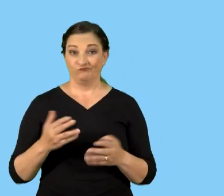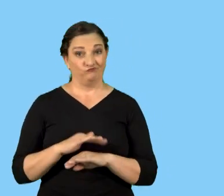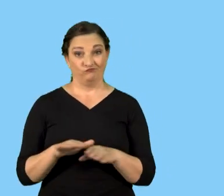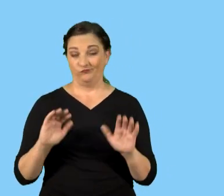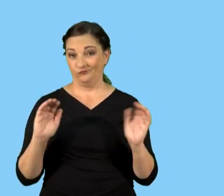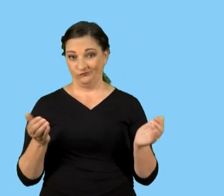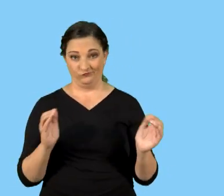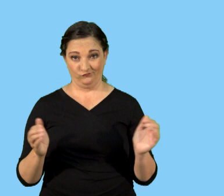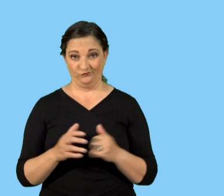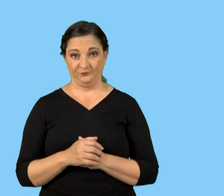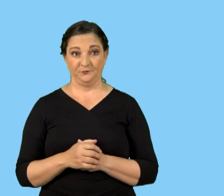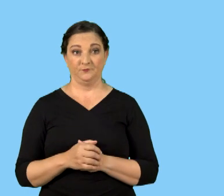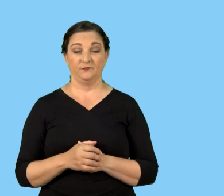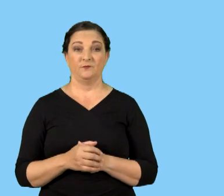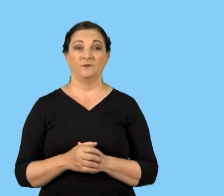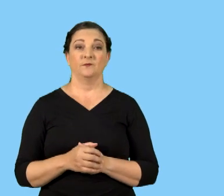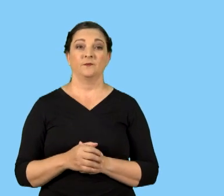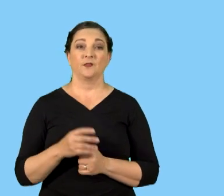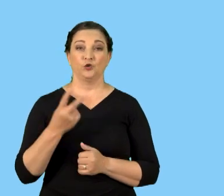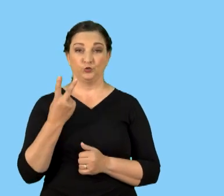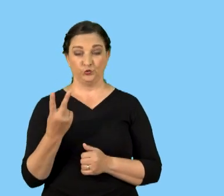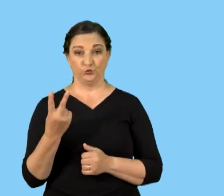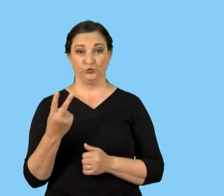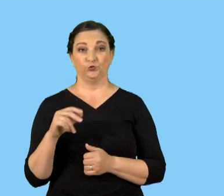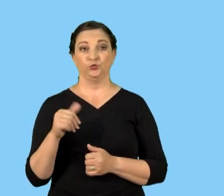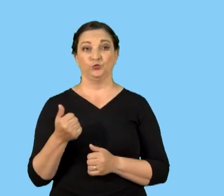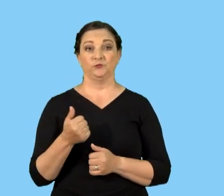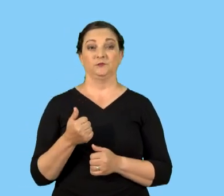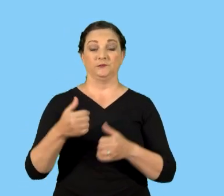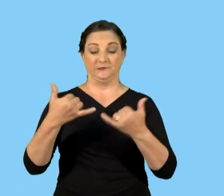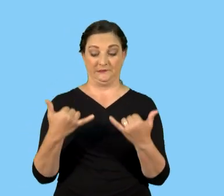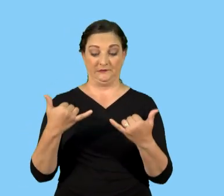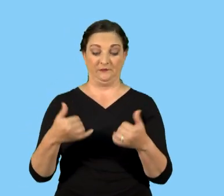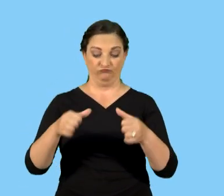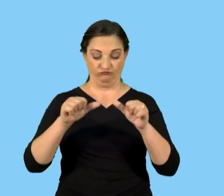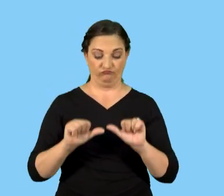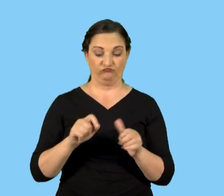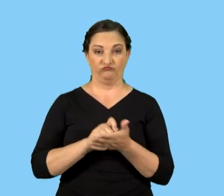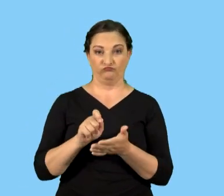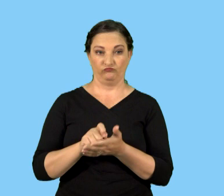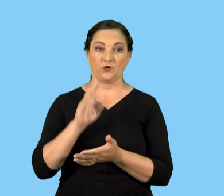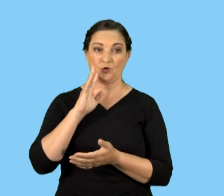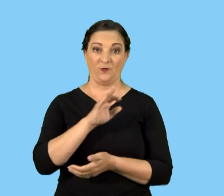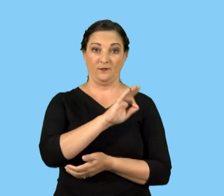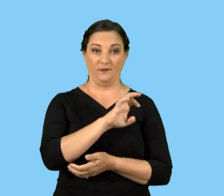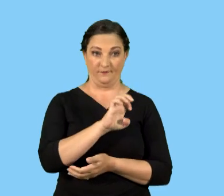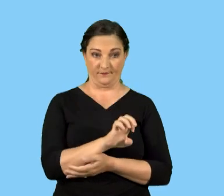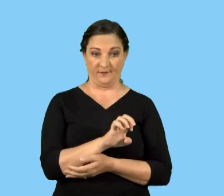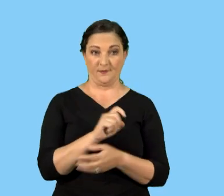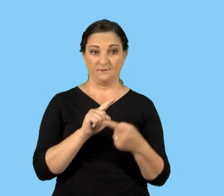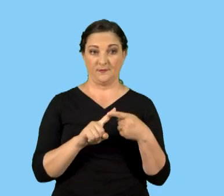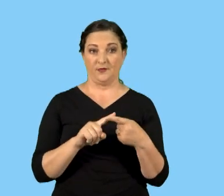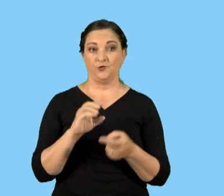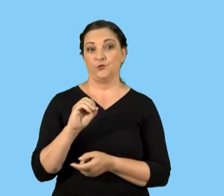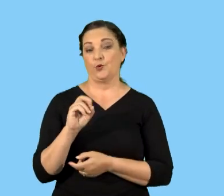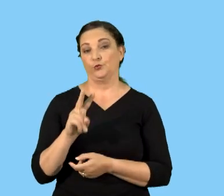but still it is not balanced. We have 2, we have 1, so we're going to rewrite this equation again here. We have